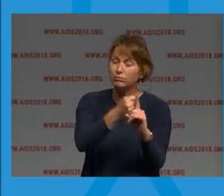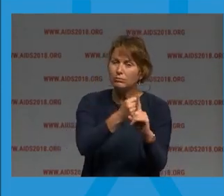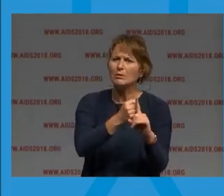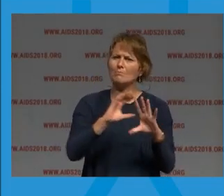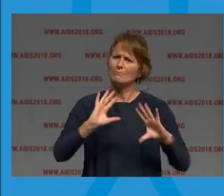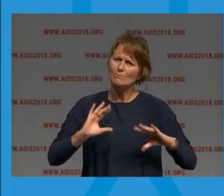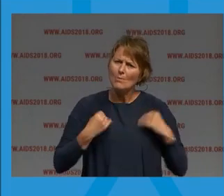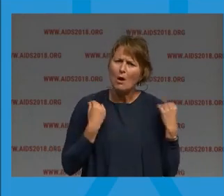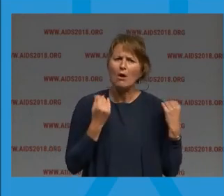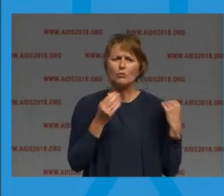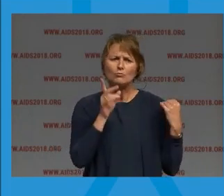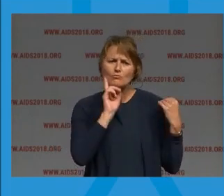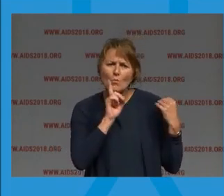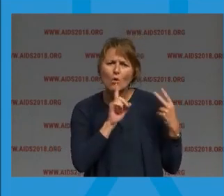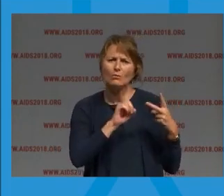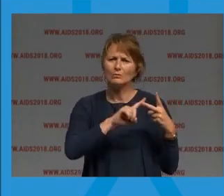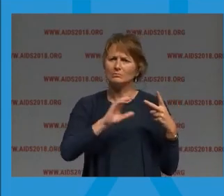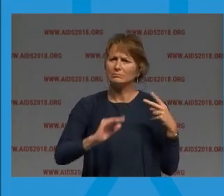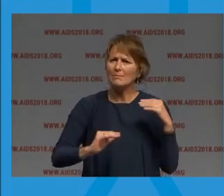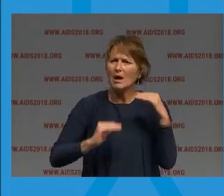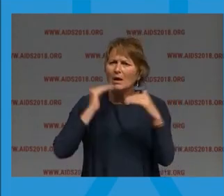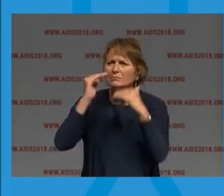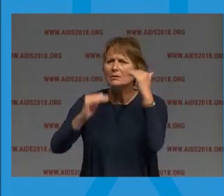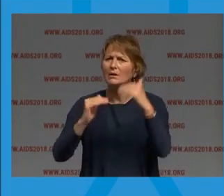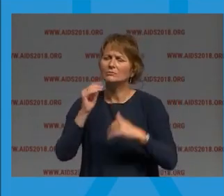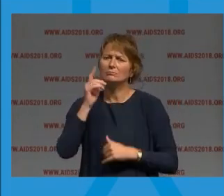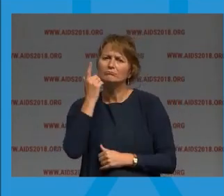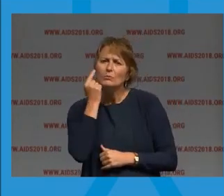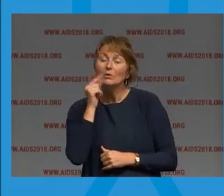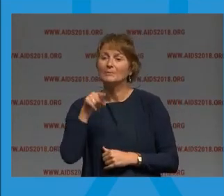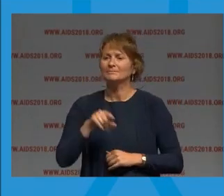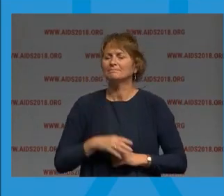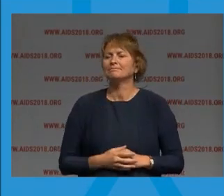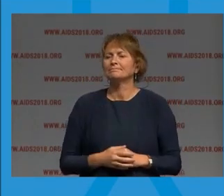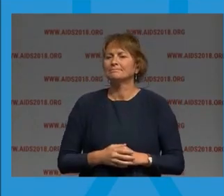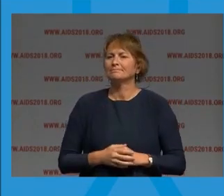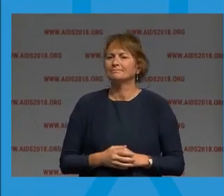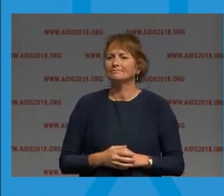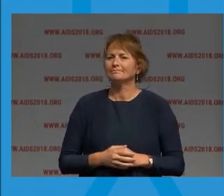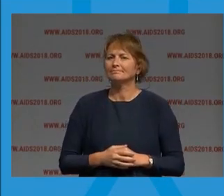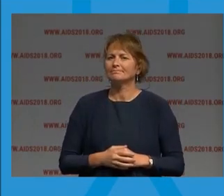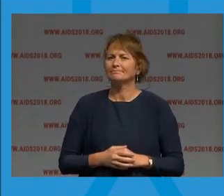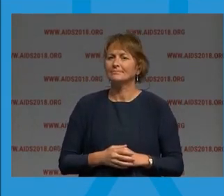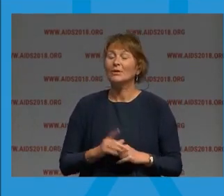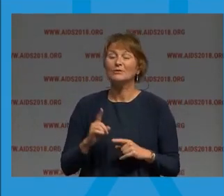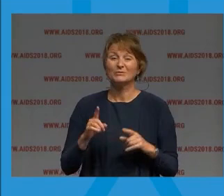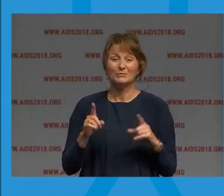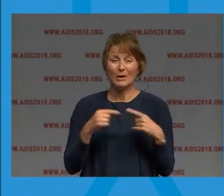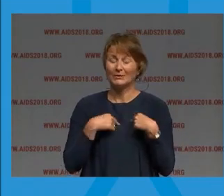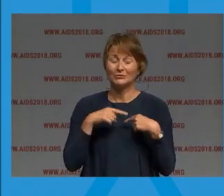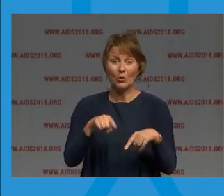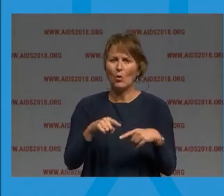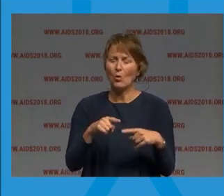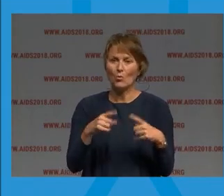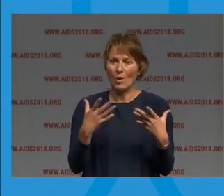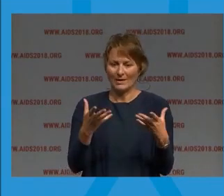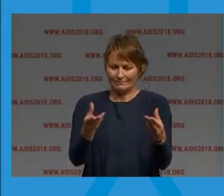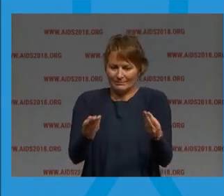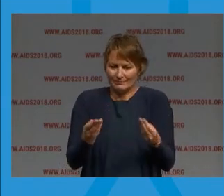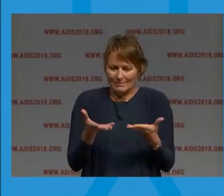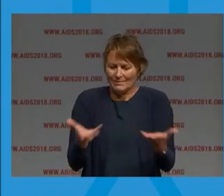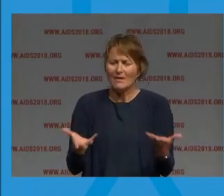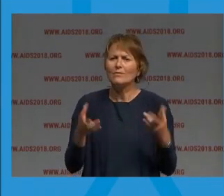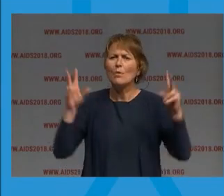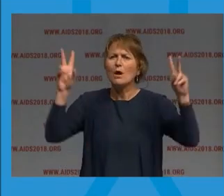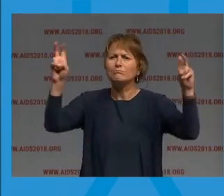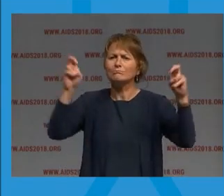women. One of the things, like with Charlize, that First Ladies have, you have immediate social capital. So